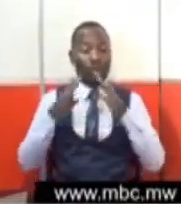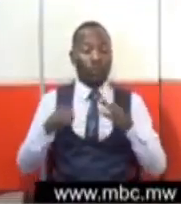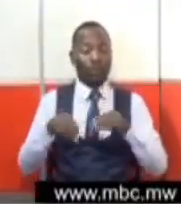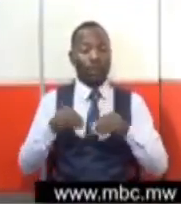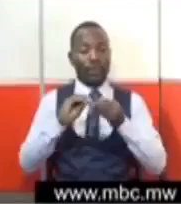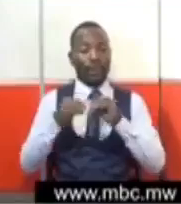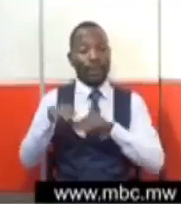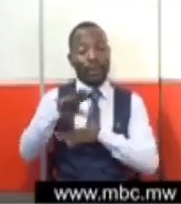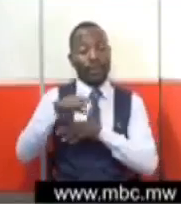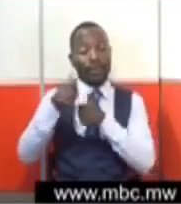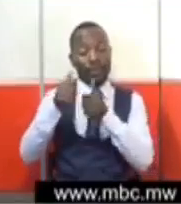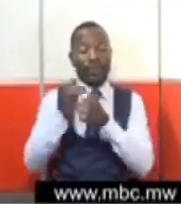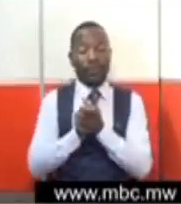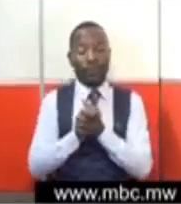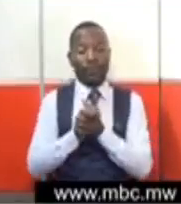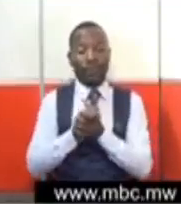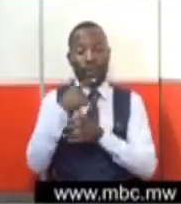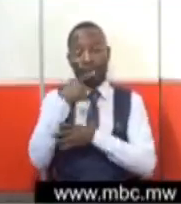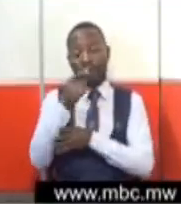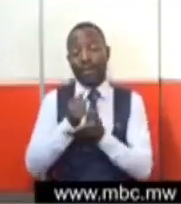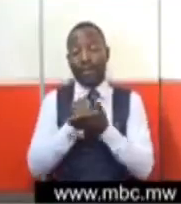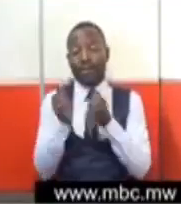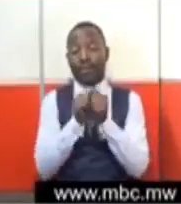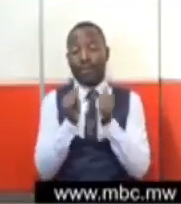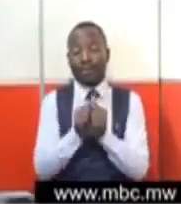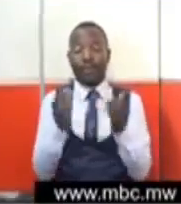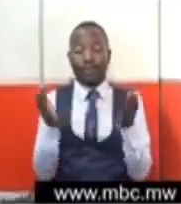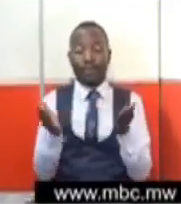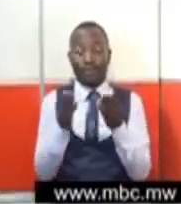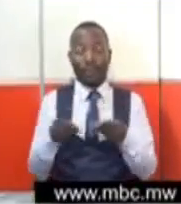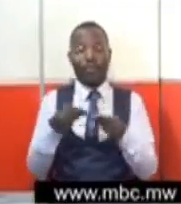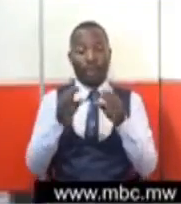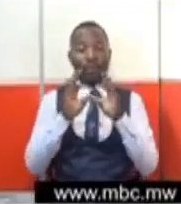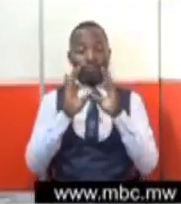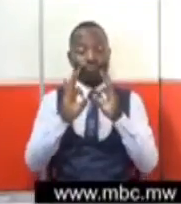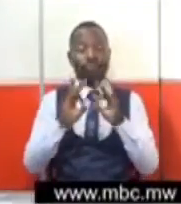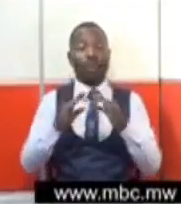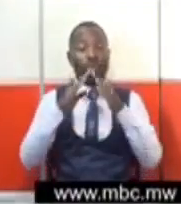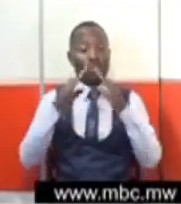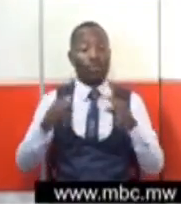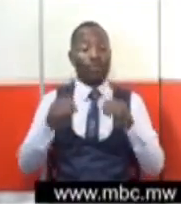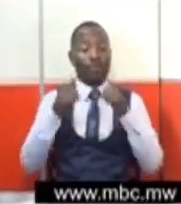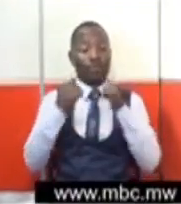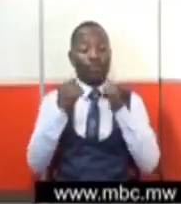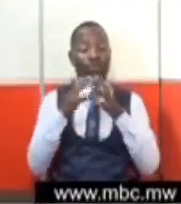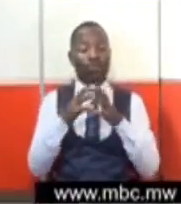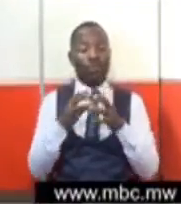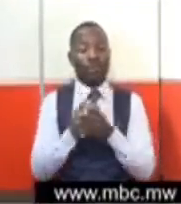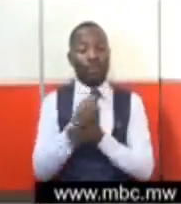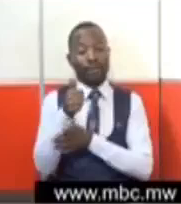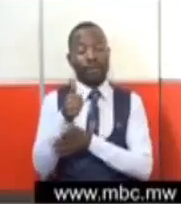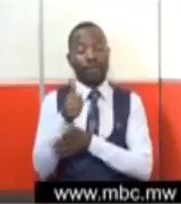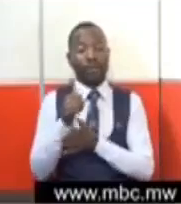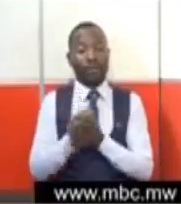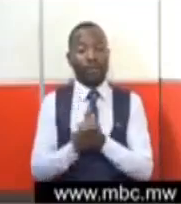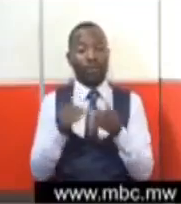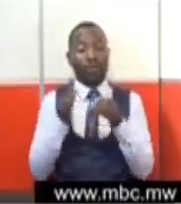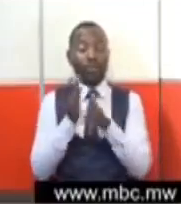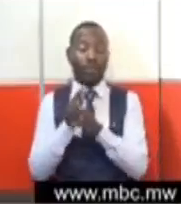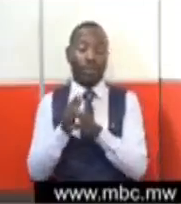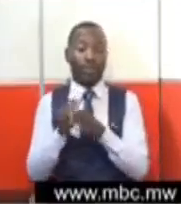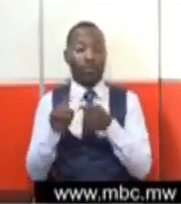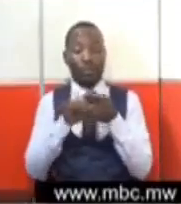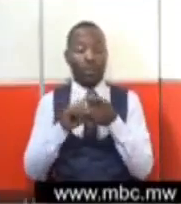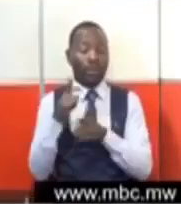an enabling environment that will encourage provision of quality, sustainable and affordable housing for income groups in line